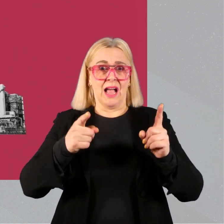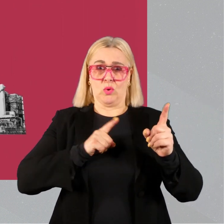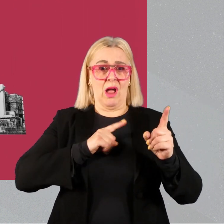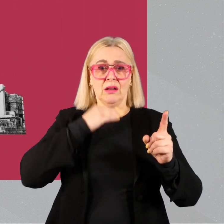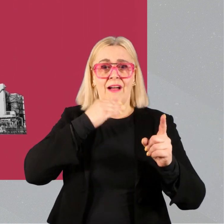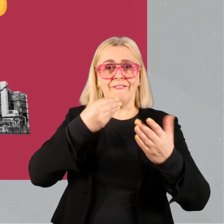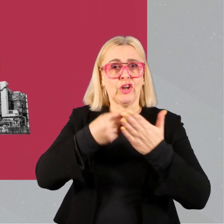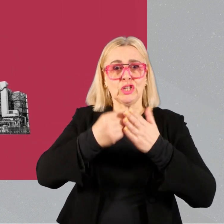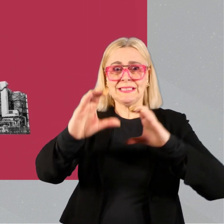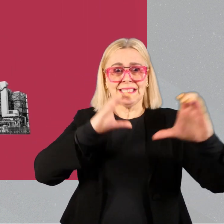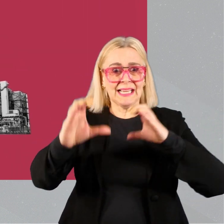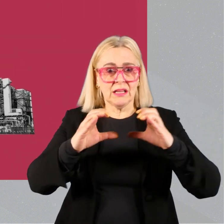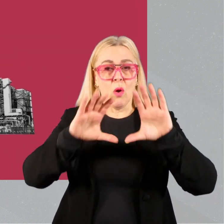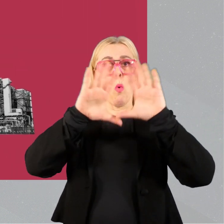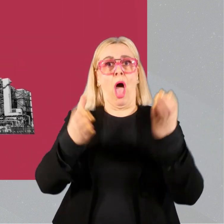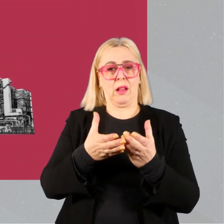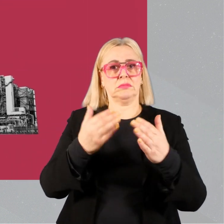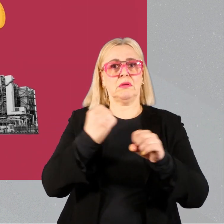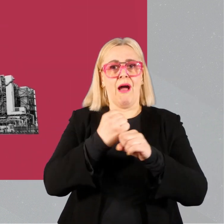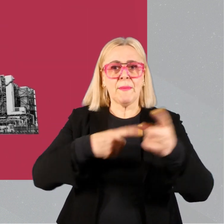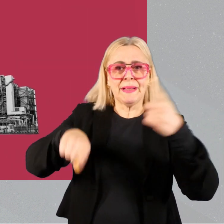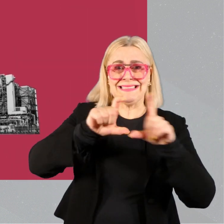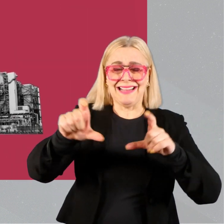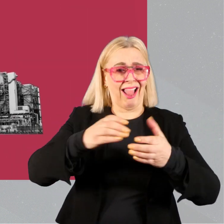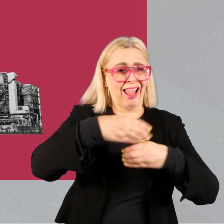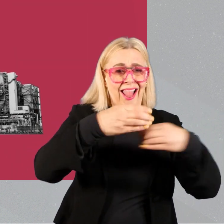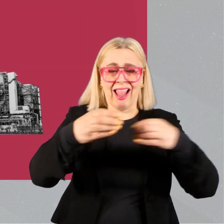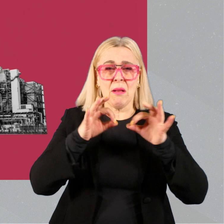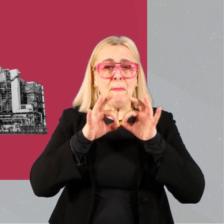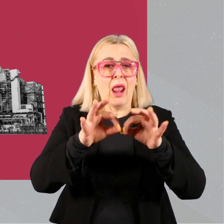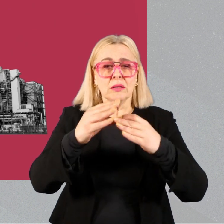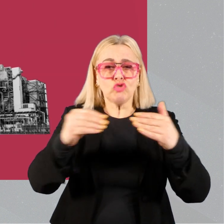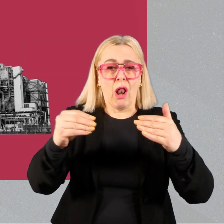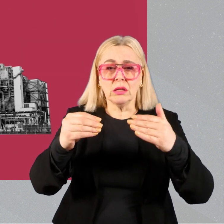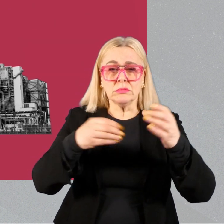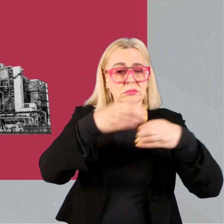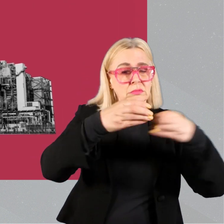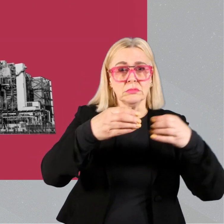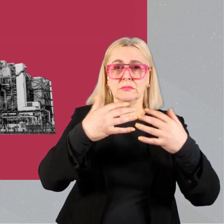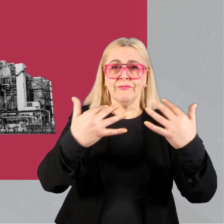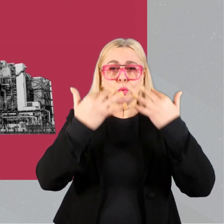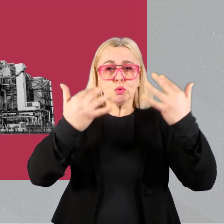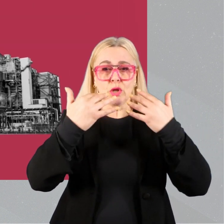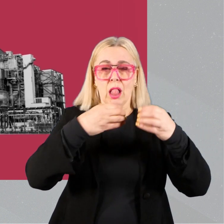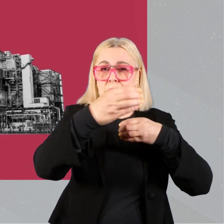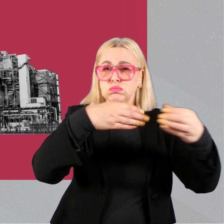lack of funding, and governments still allocate hundreds of billions of dollars to subsidizing fossil